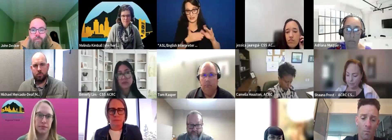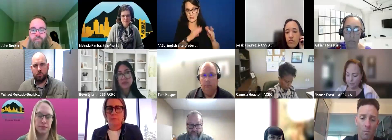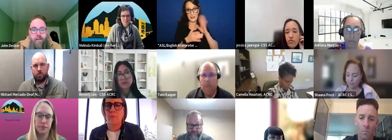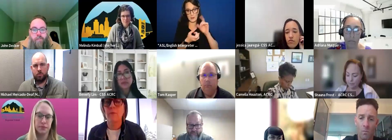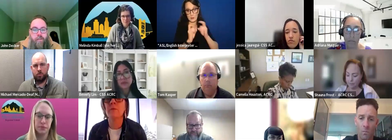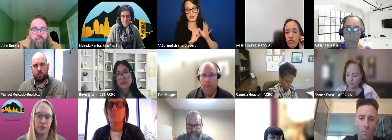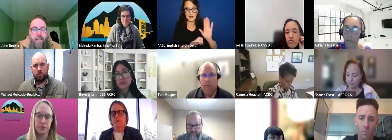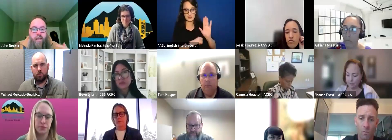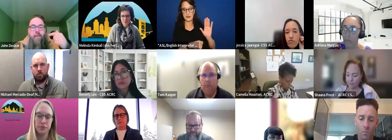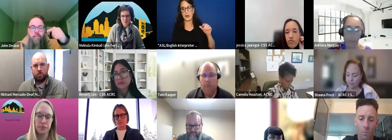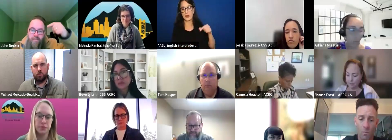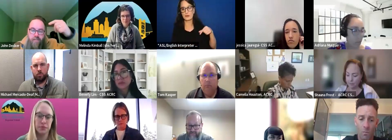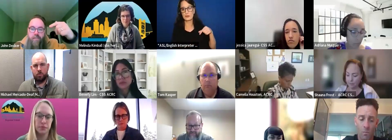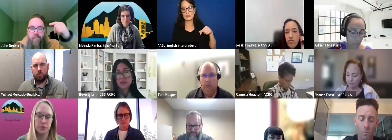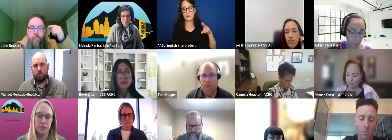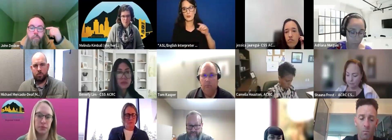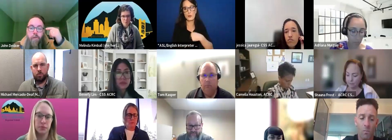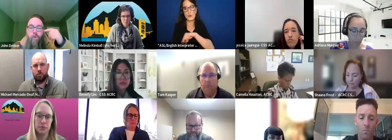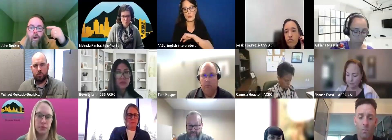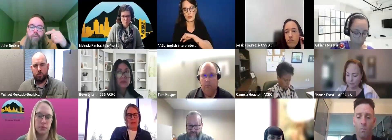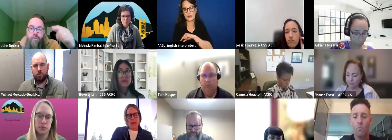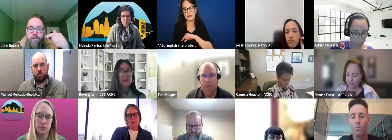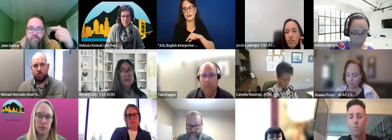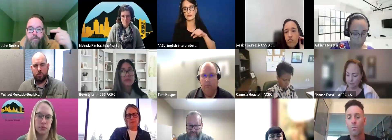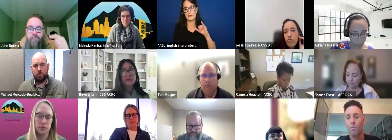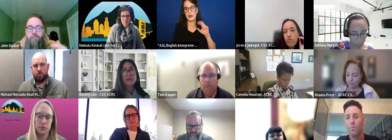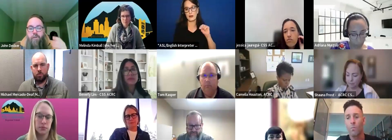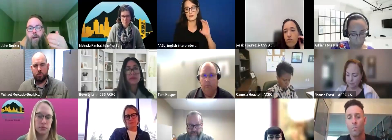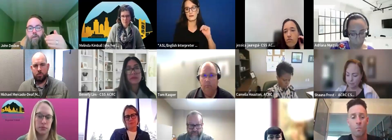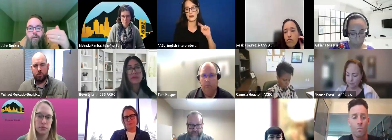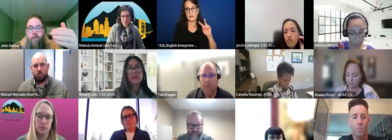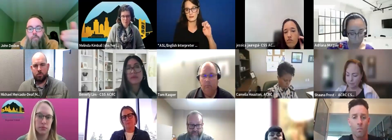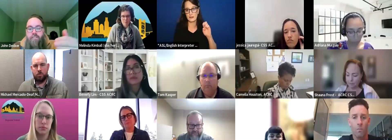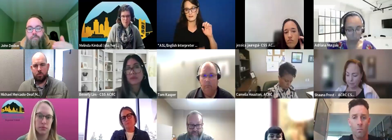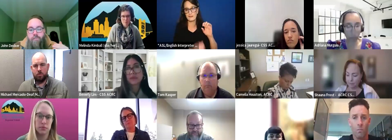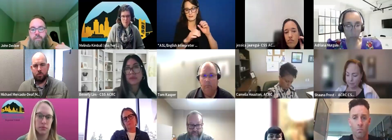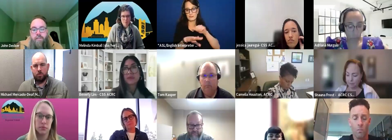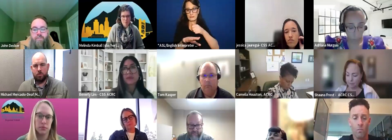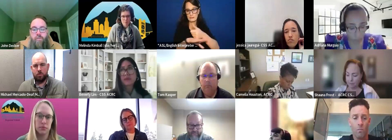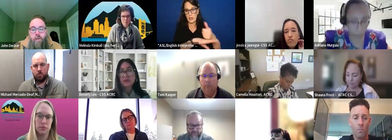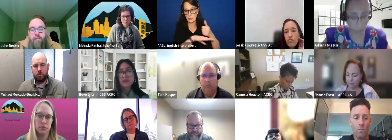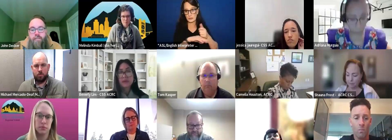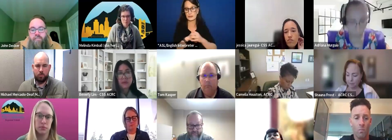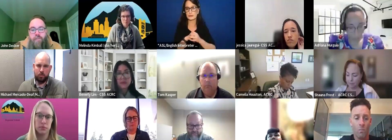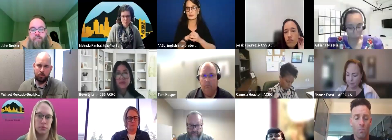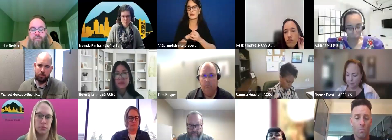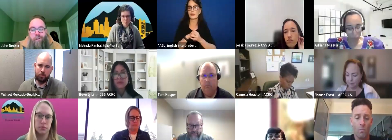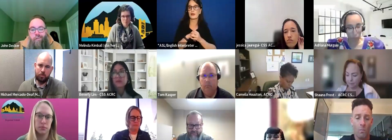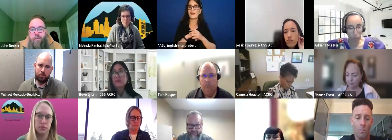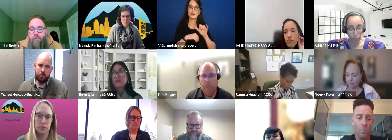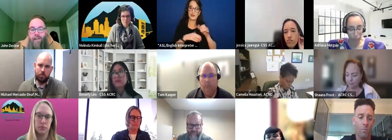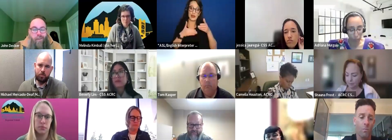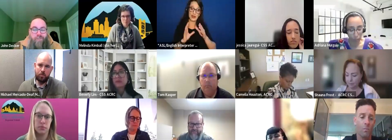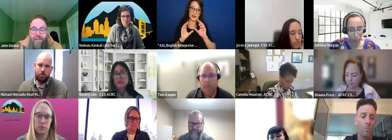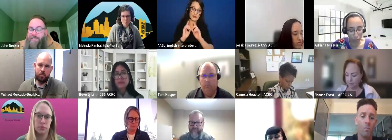governor's proposal, I believe, is that this does give the department more opportunities to be able to figure out what some of those additional quality incentive pieces